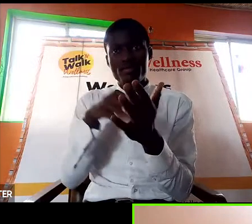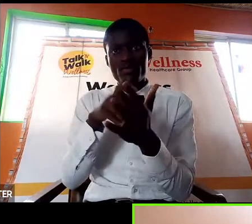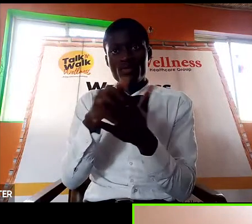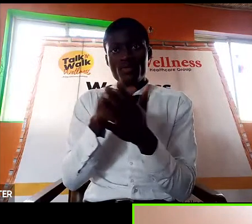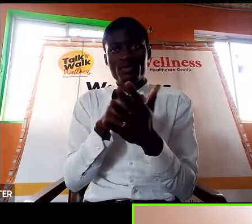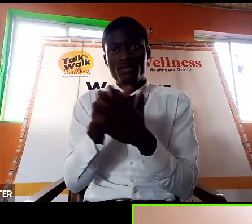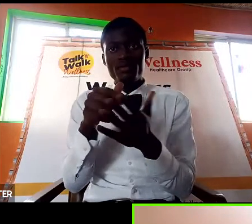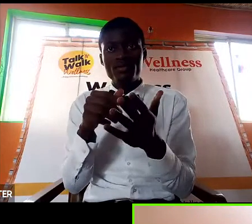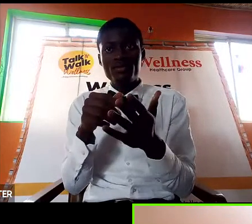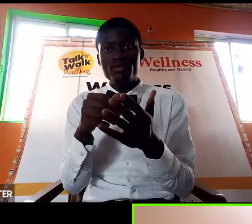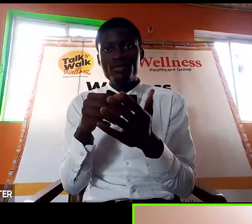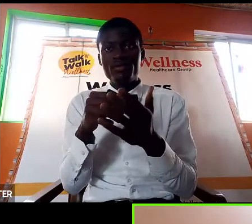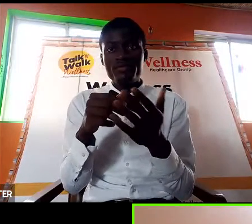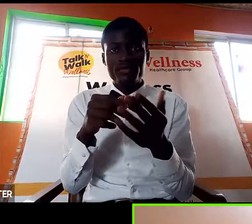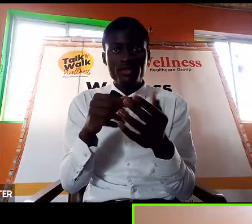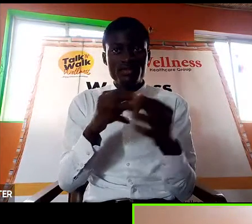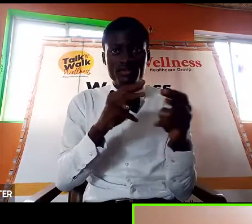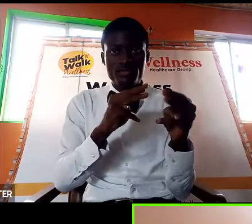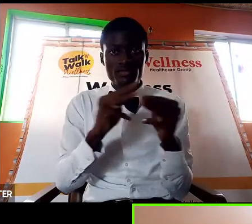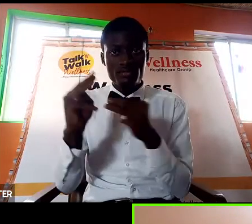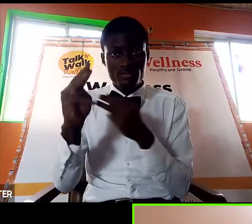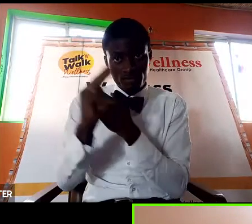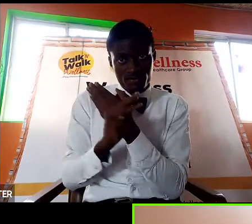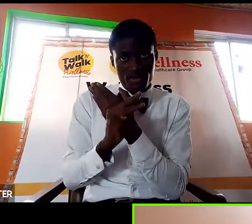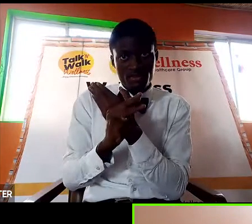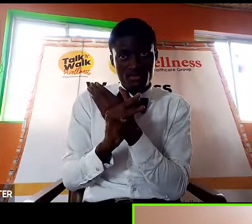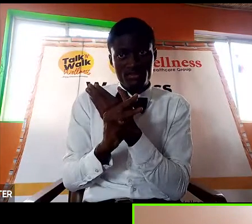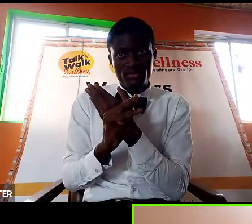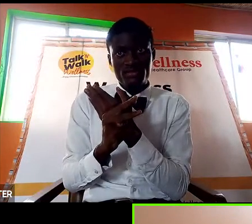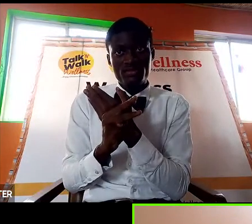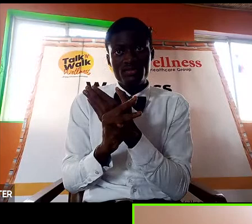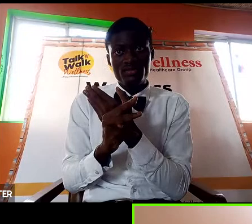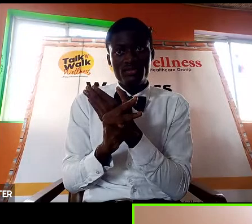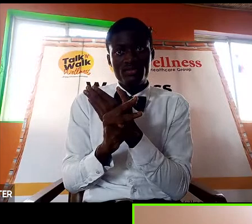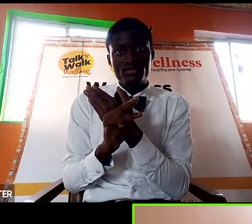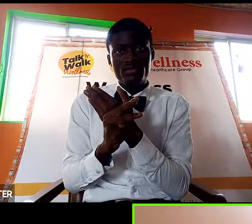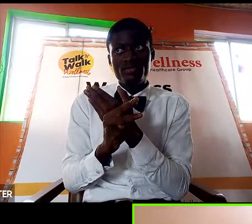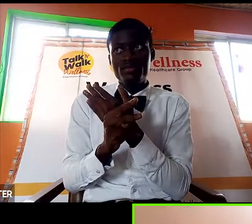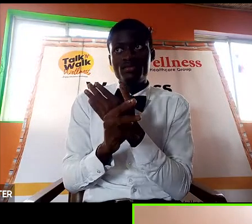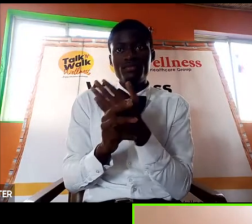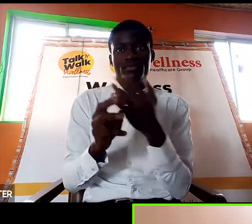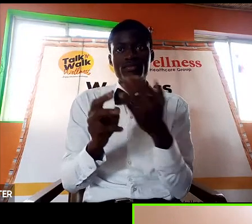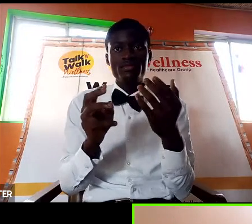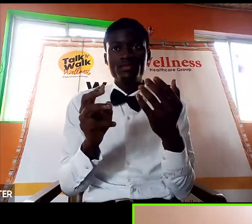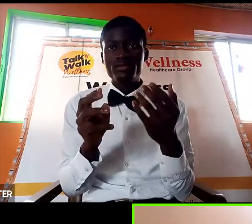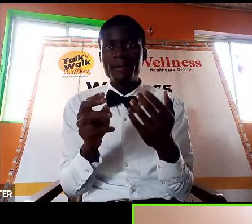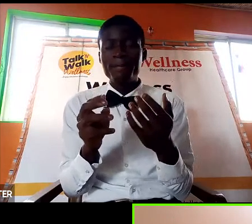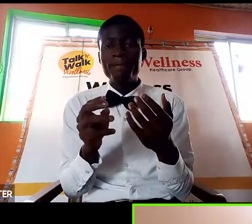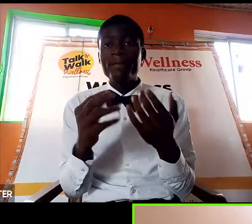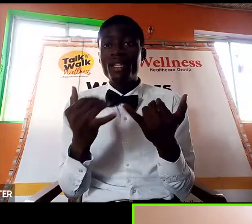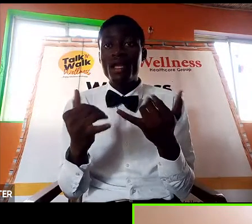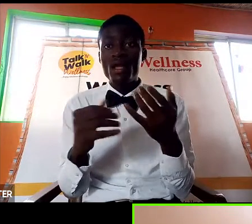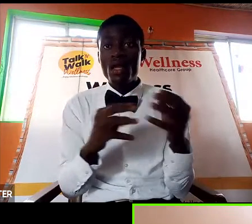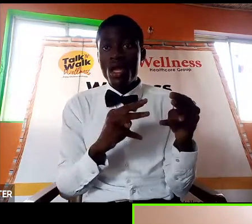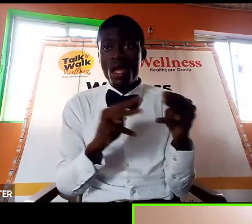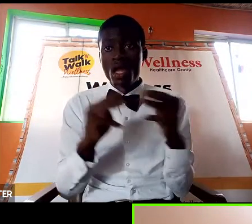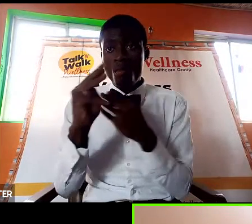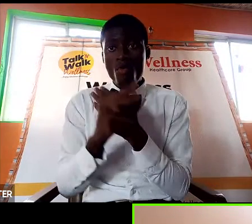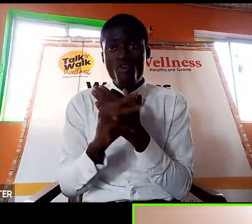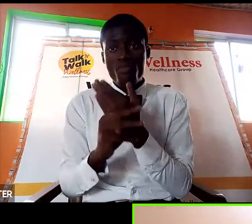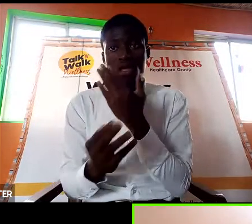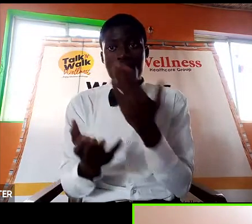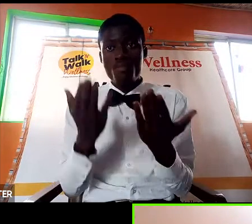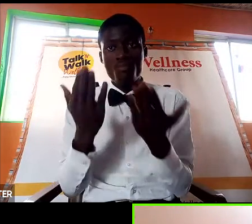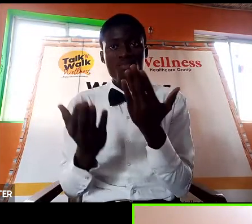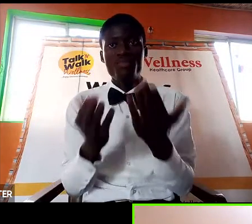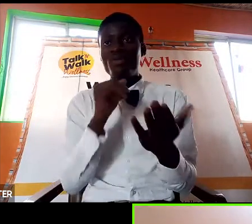movement and it's a name for this now, but movement might not be easy, ability